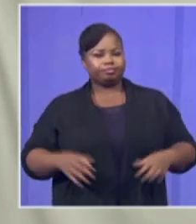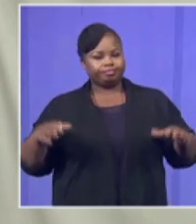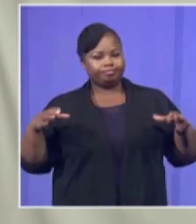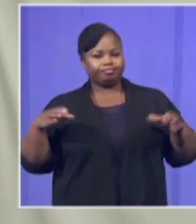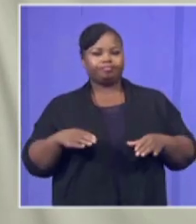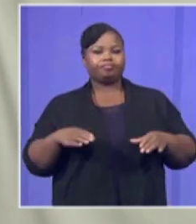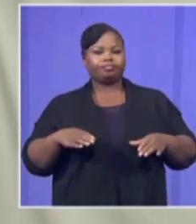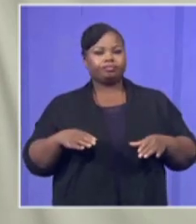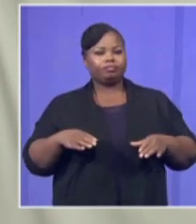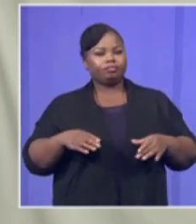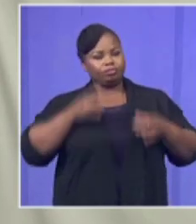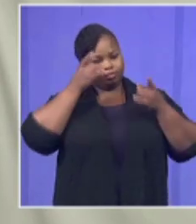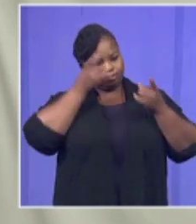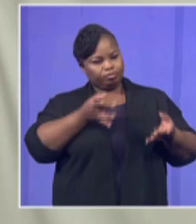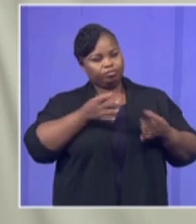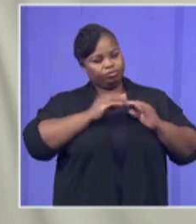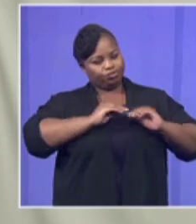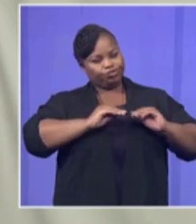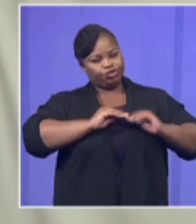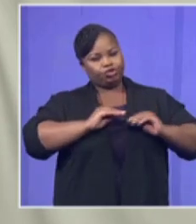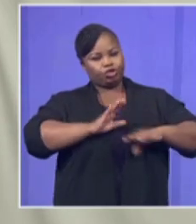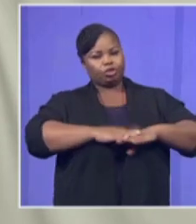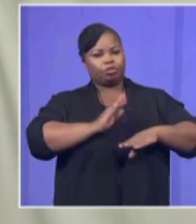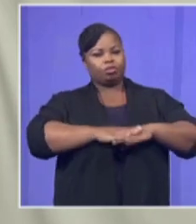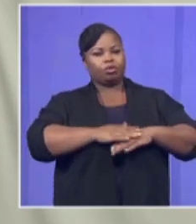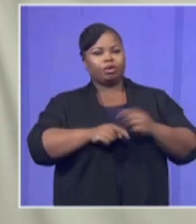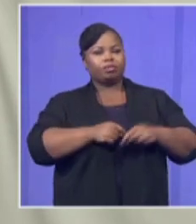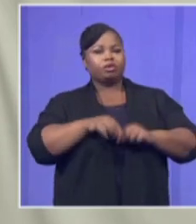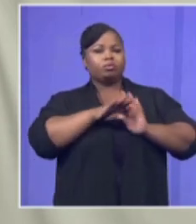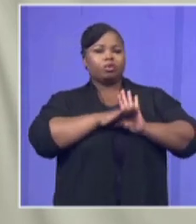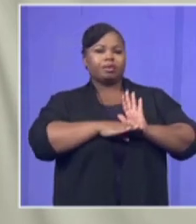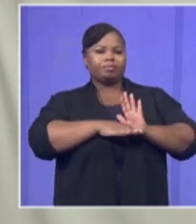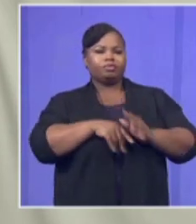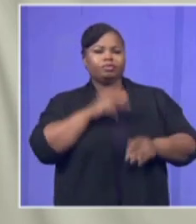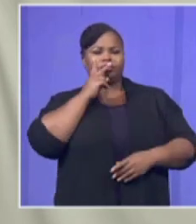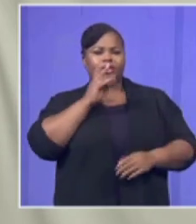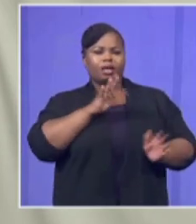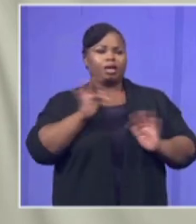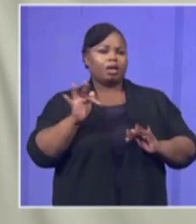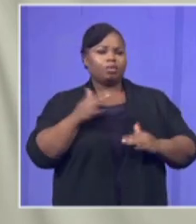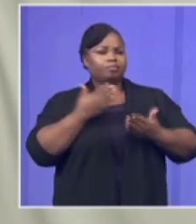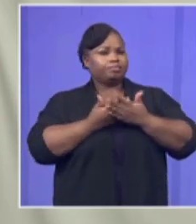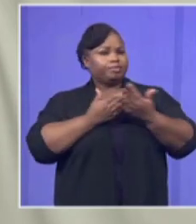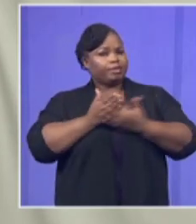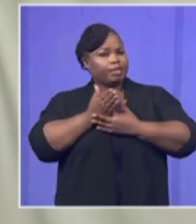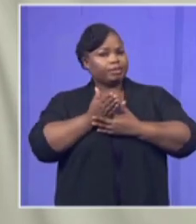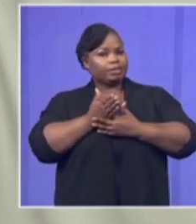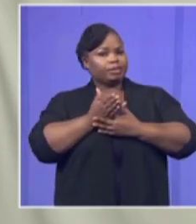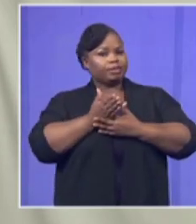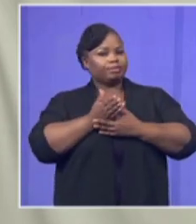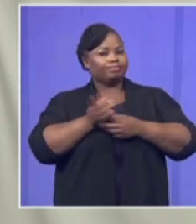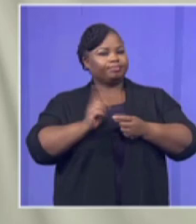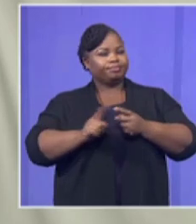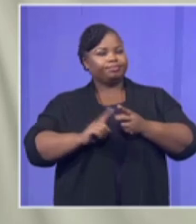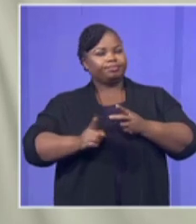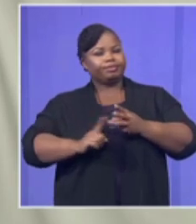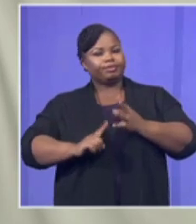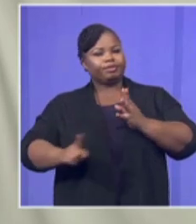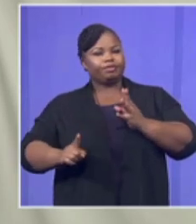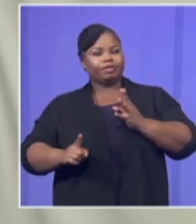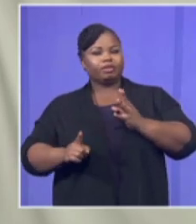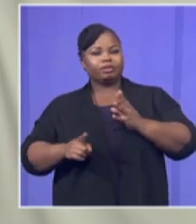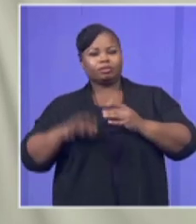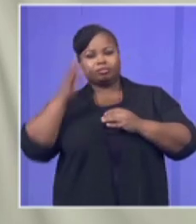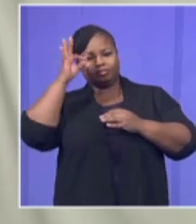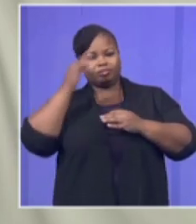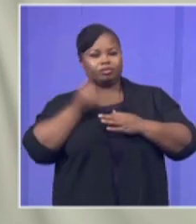telling them more, educating more about the program and how they can be able to access the different interventions